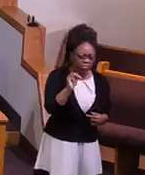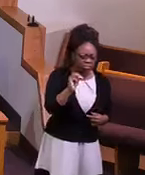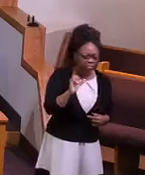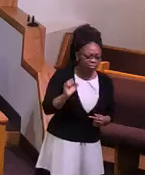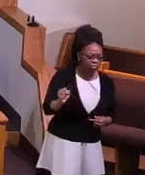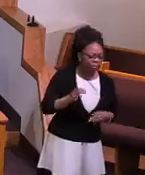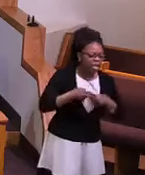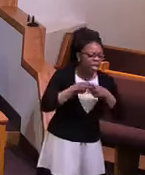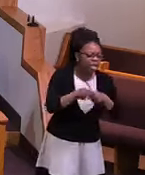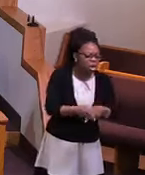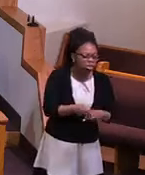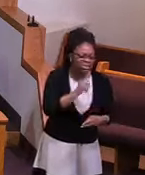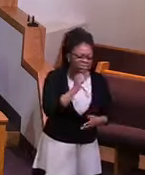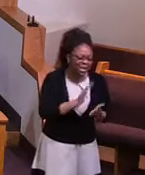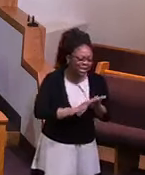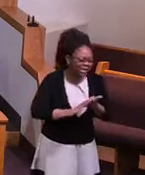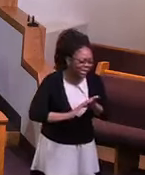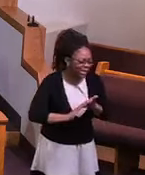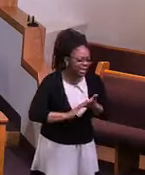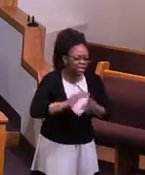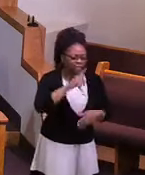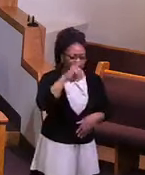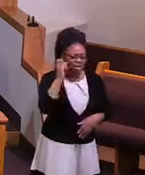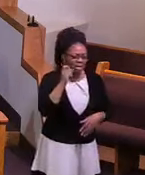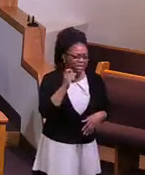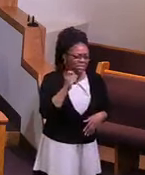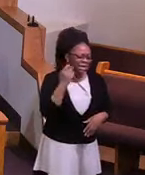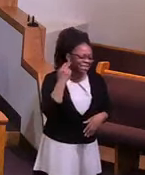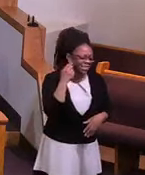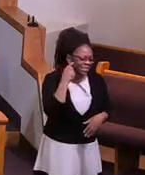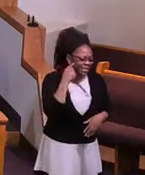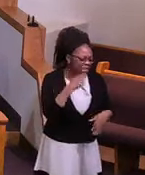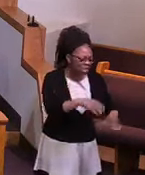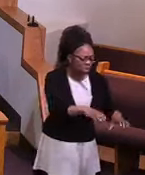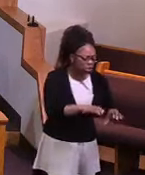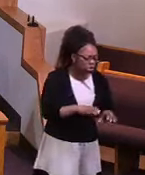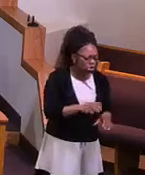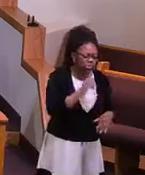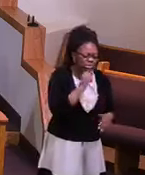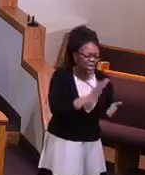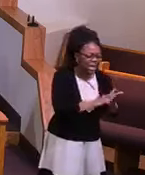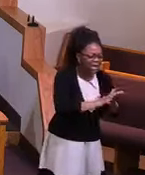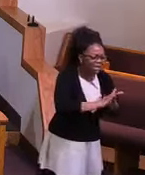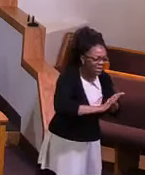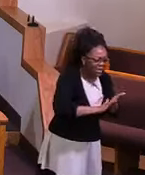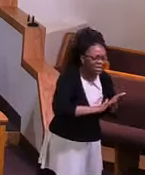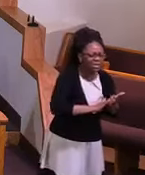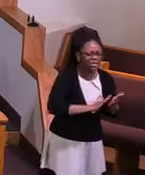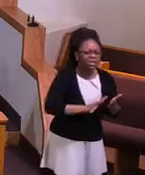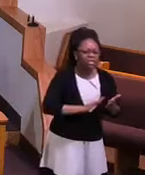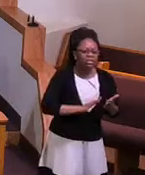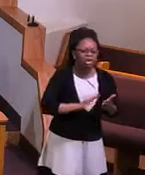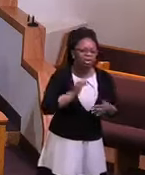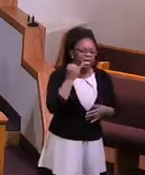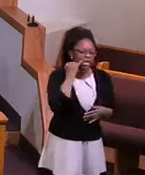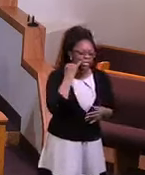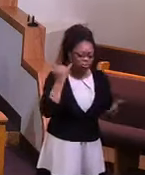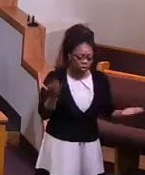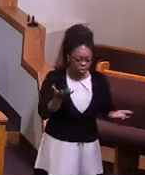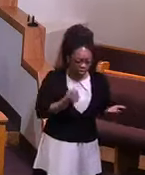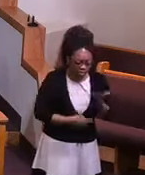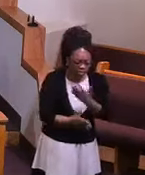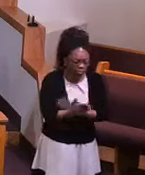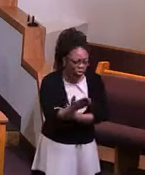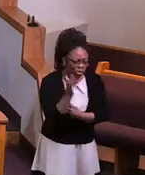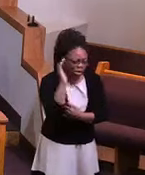because the Jews consider the tombs unclean since they didn't touch dead bodies. If you are here this morning and it appears that